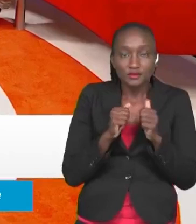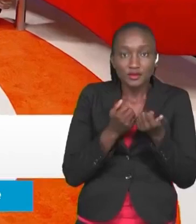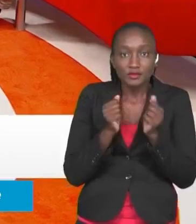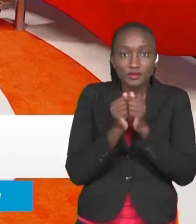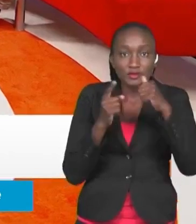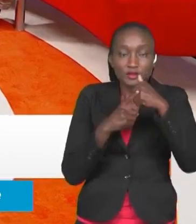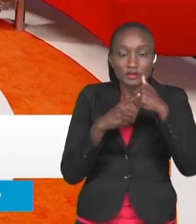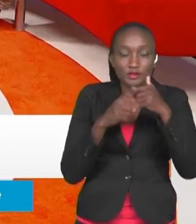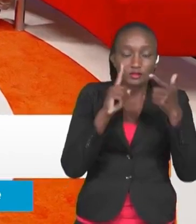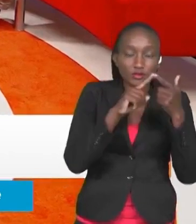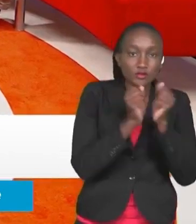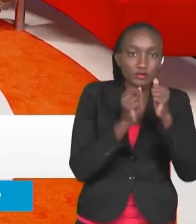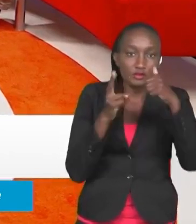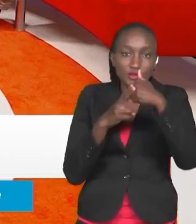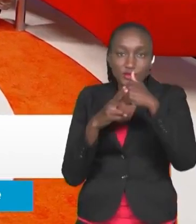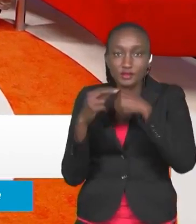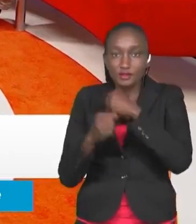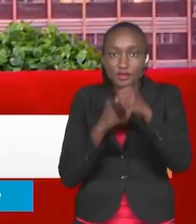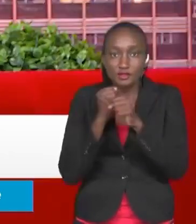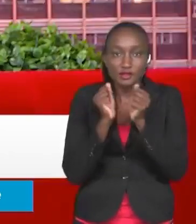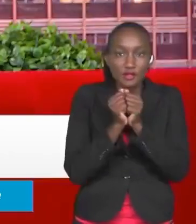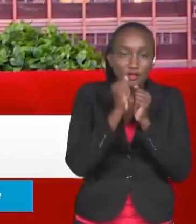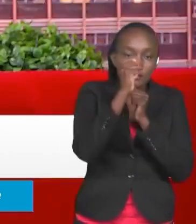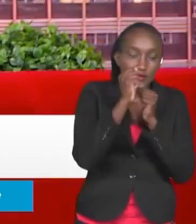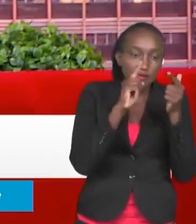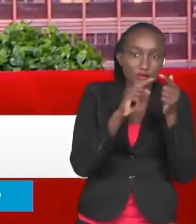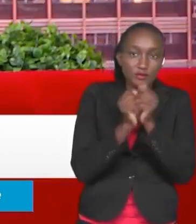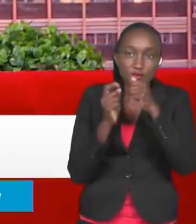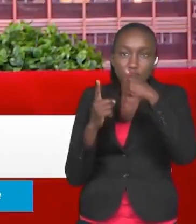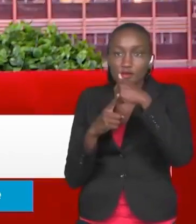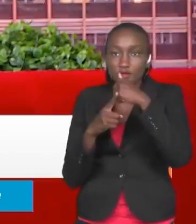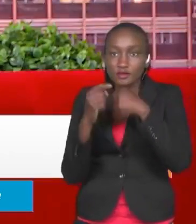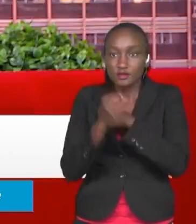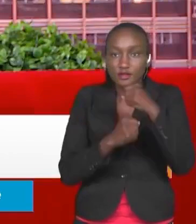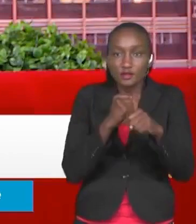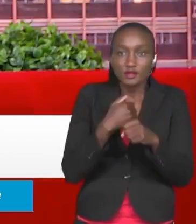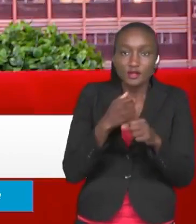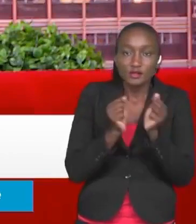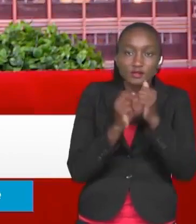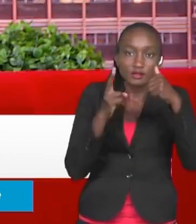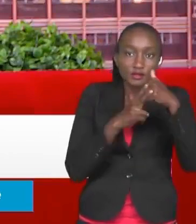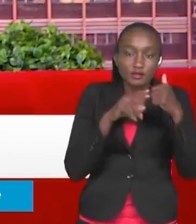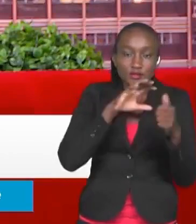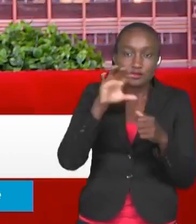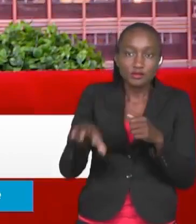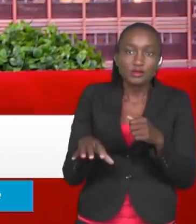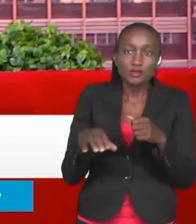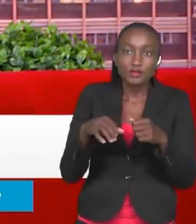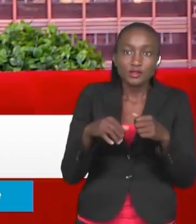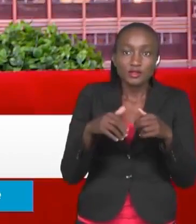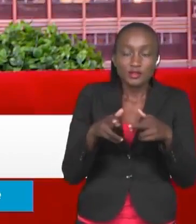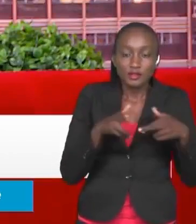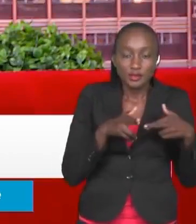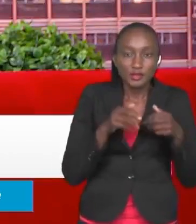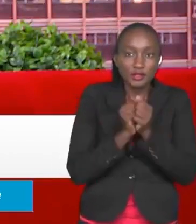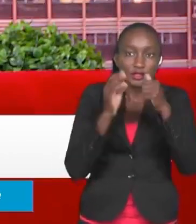and 17, mm-hmm. 15 and 16, in so much that we don't have a 17-year-old boy defiling an 8-year-old girl. Yeah. So